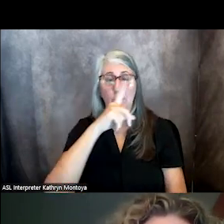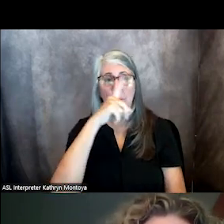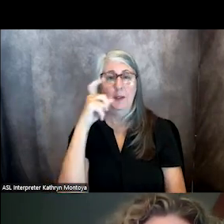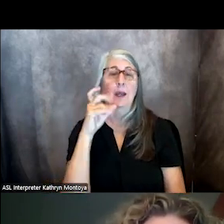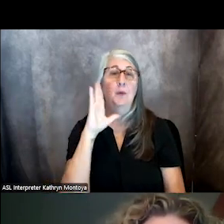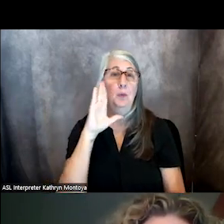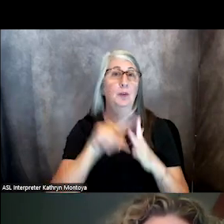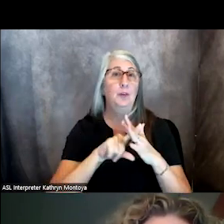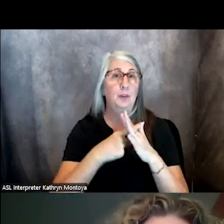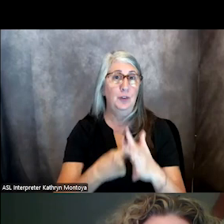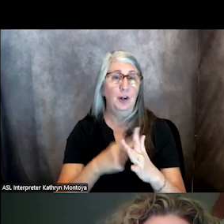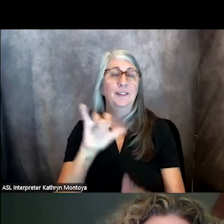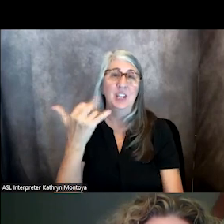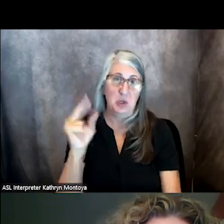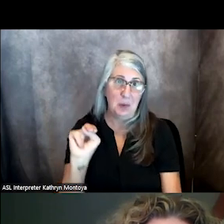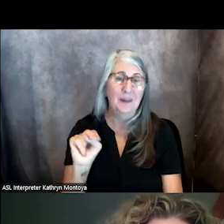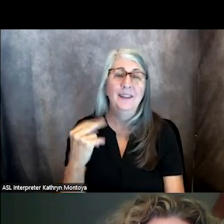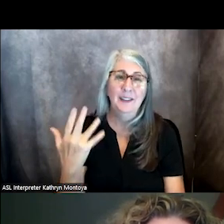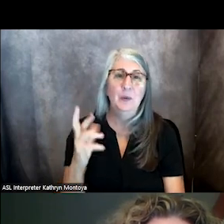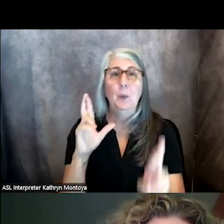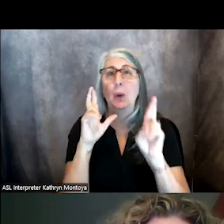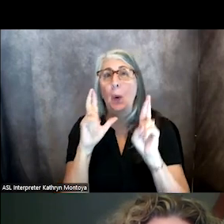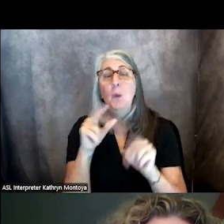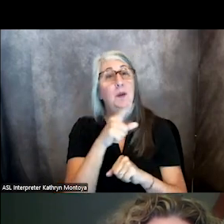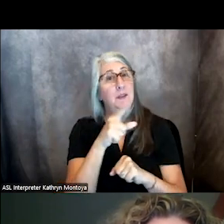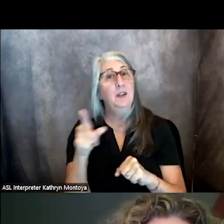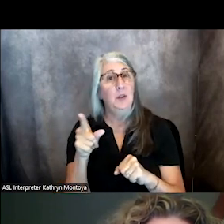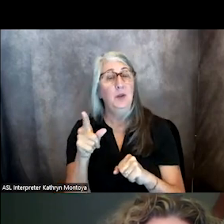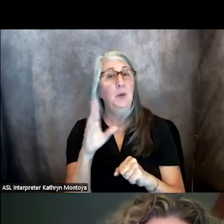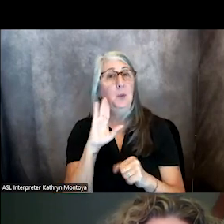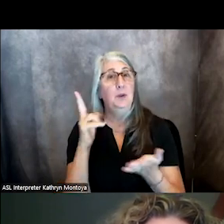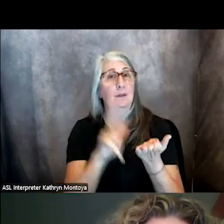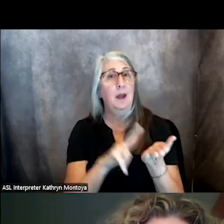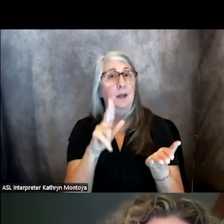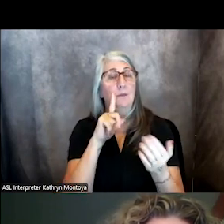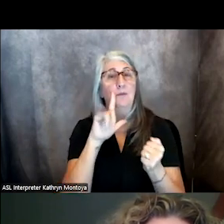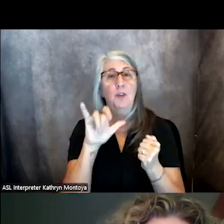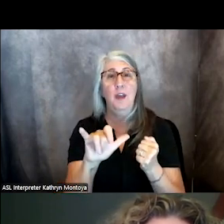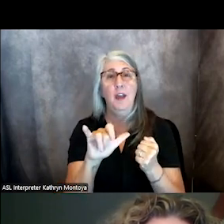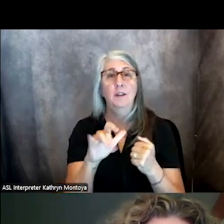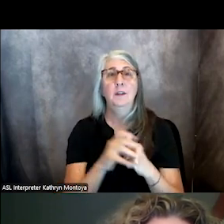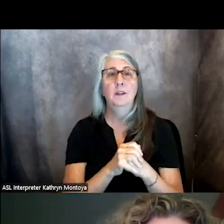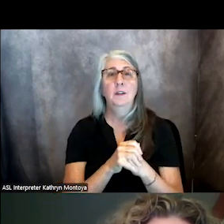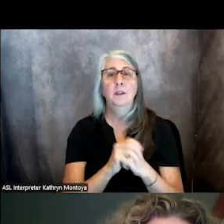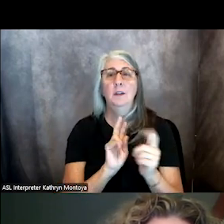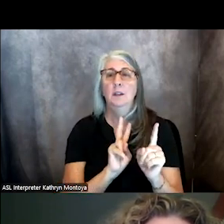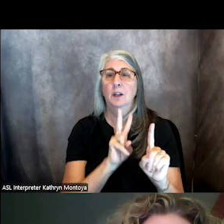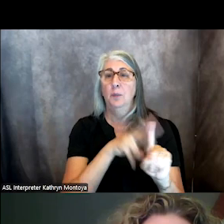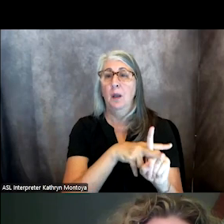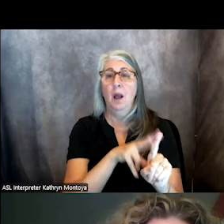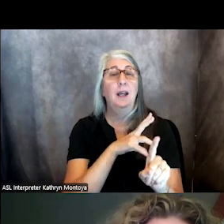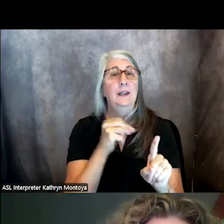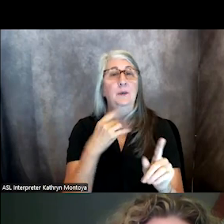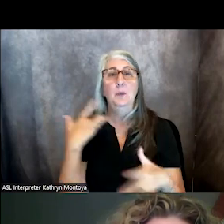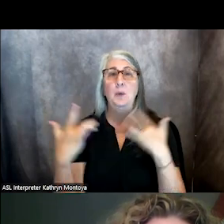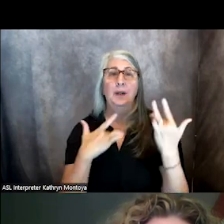collaborative will start in January. So we're really hoping that you will also sign up for that, apply, and we're really excited